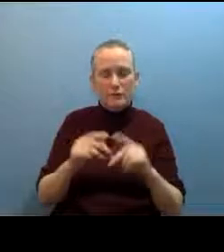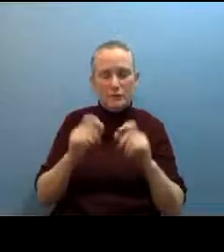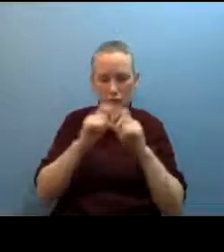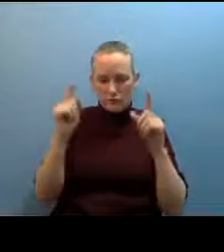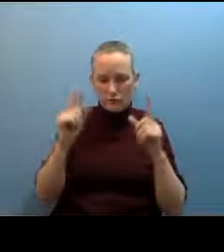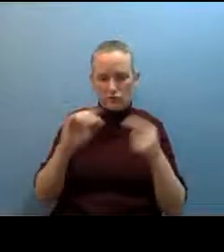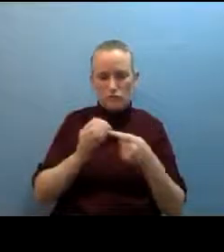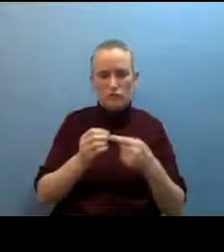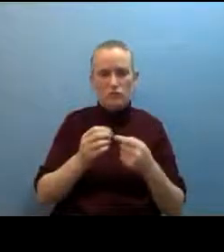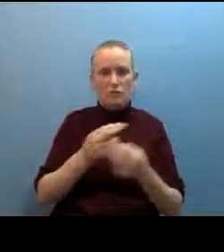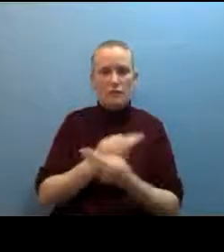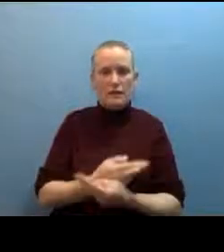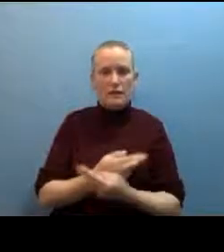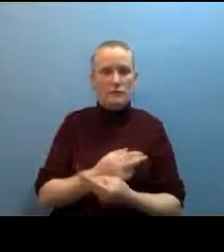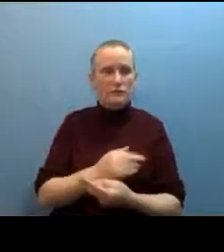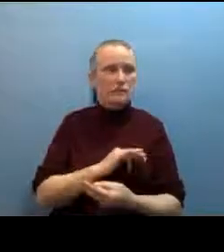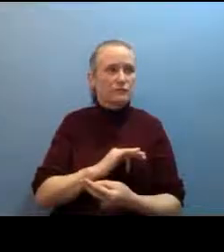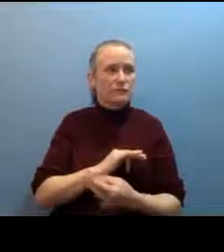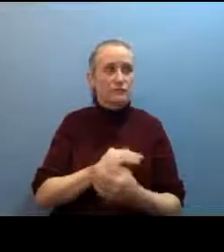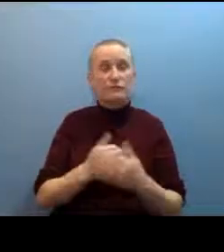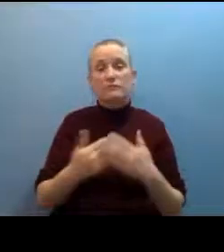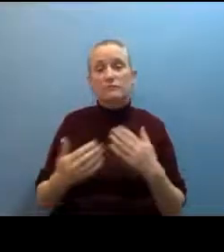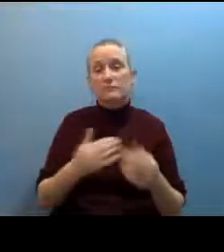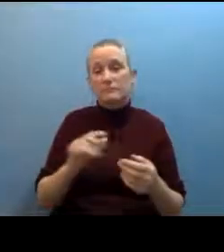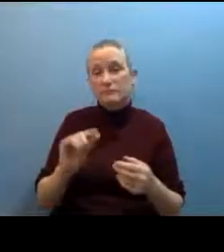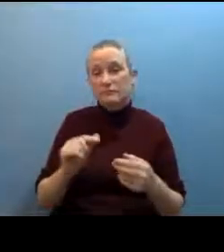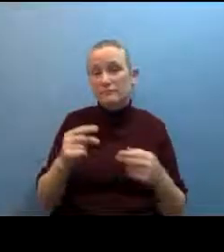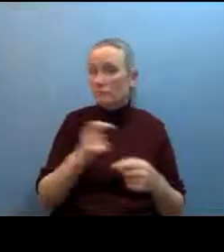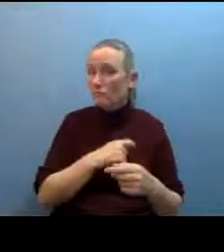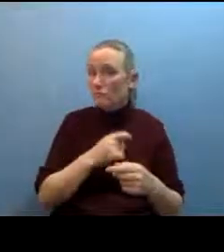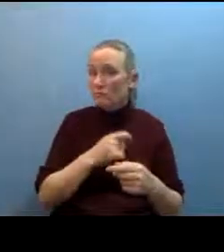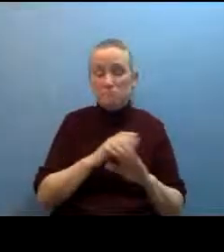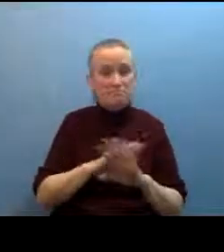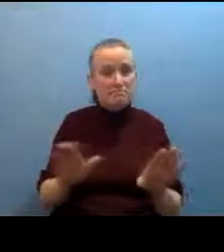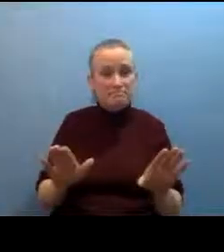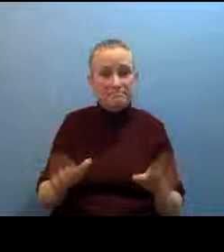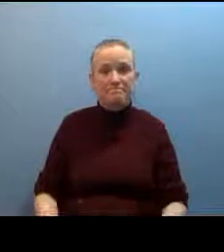relax yourself as much as you can, even if you're a little bit nervous with approaching it.